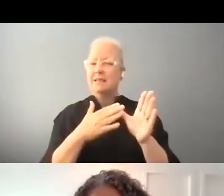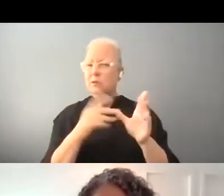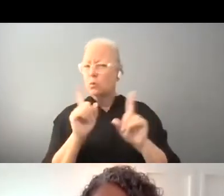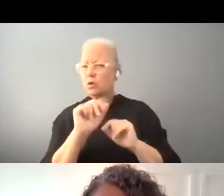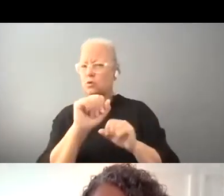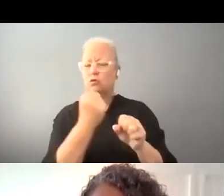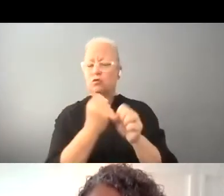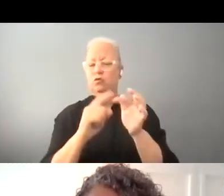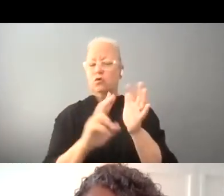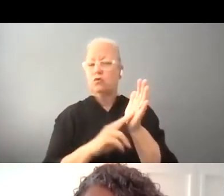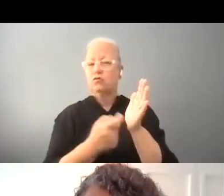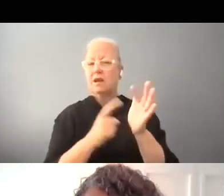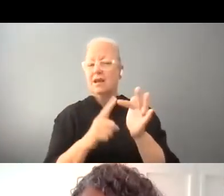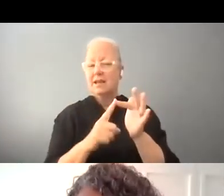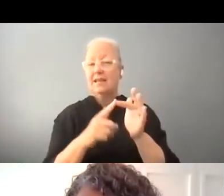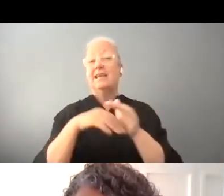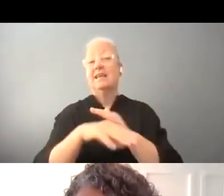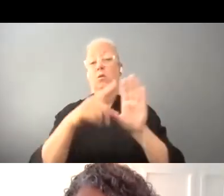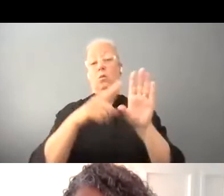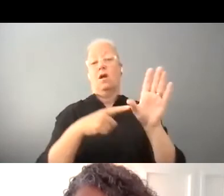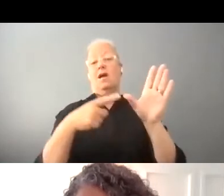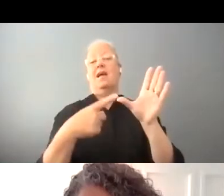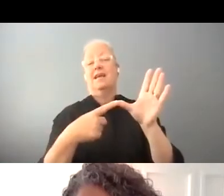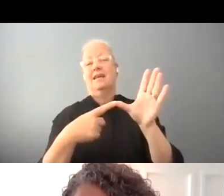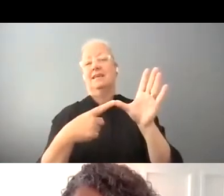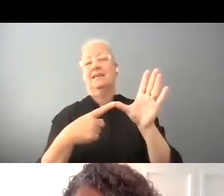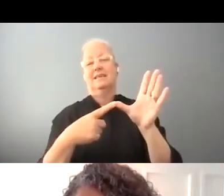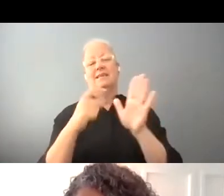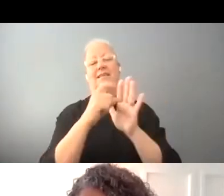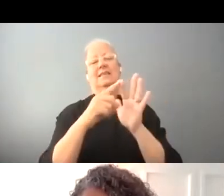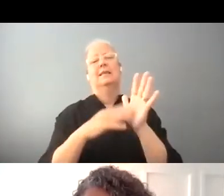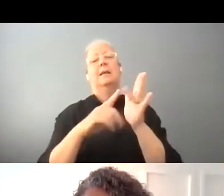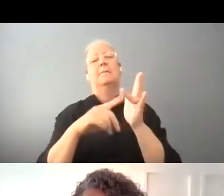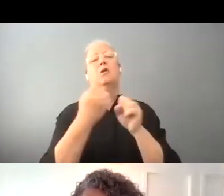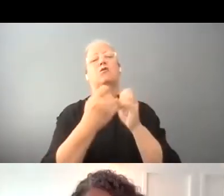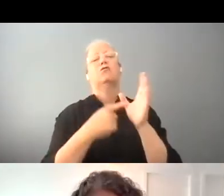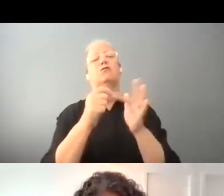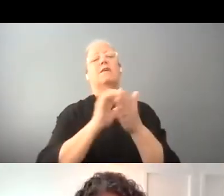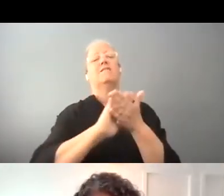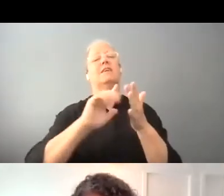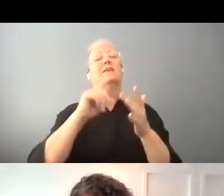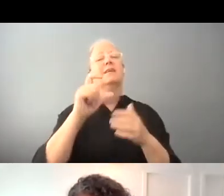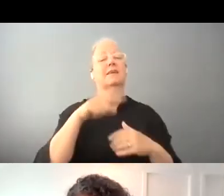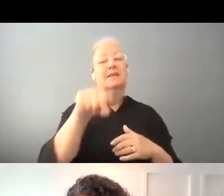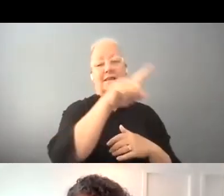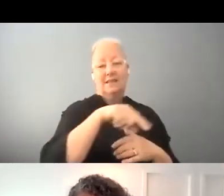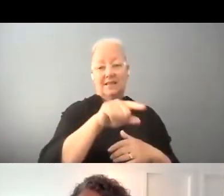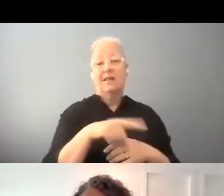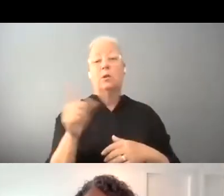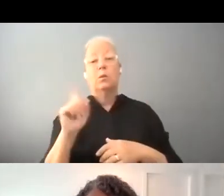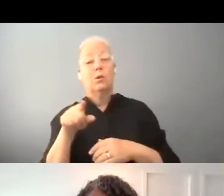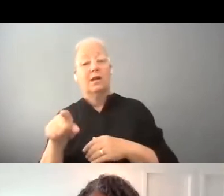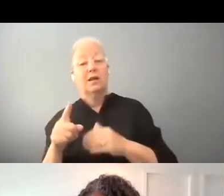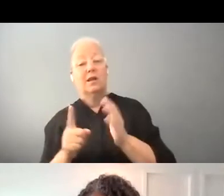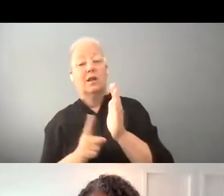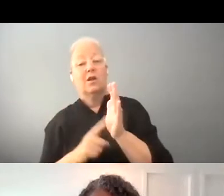within the YA demographic. But yes, we would be open to that. And going off the back, what Luani was saying is, if